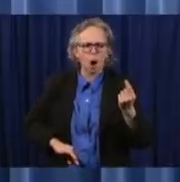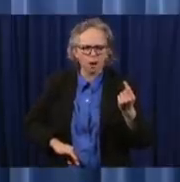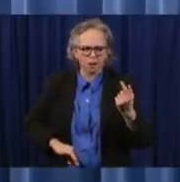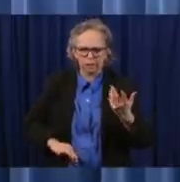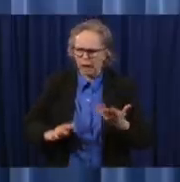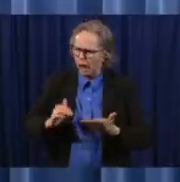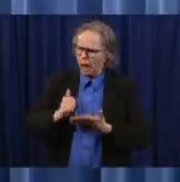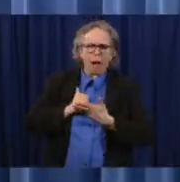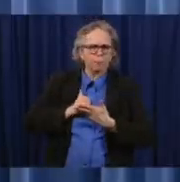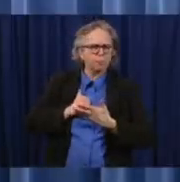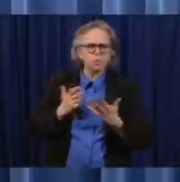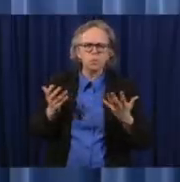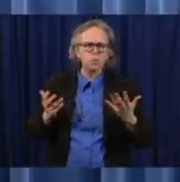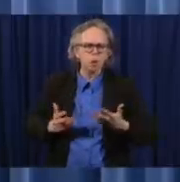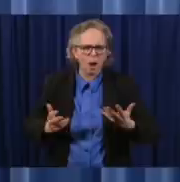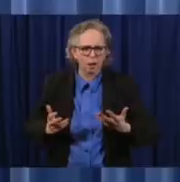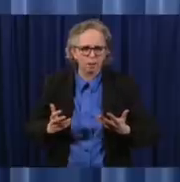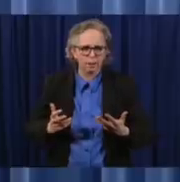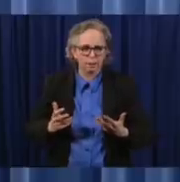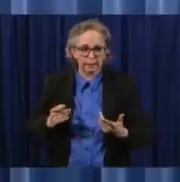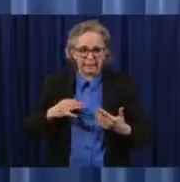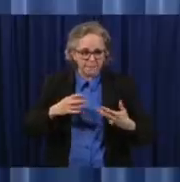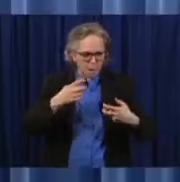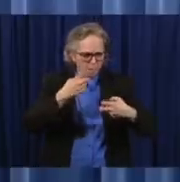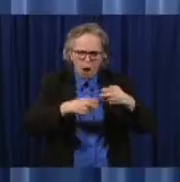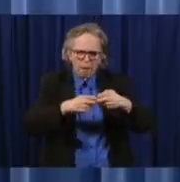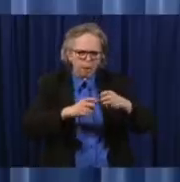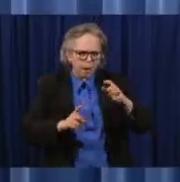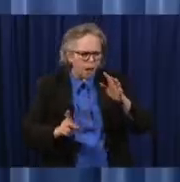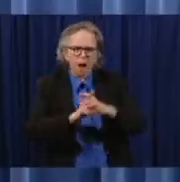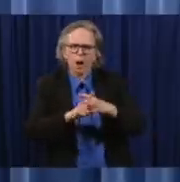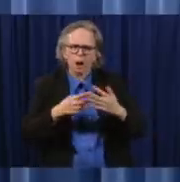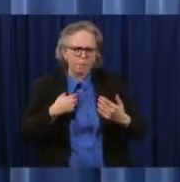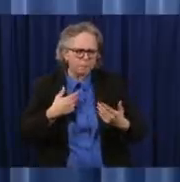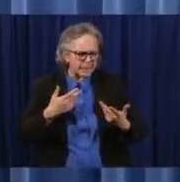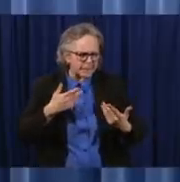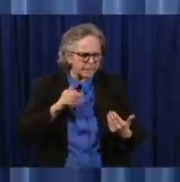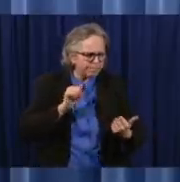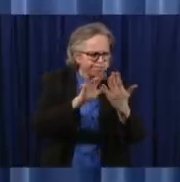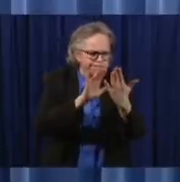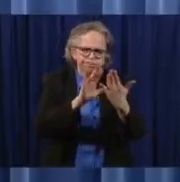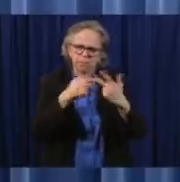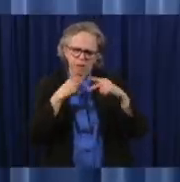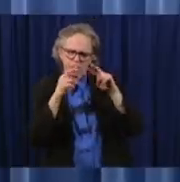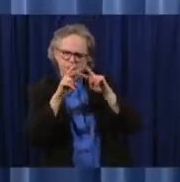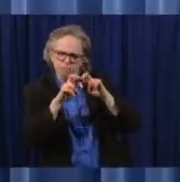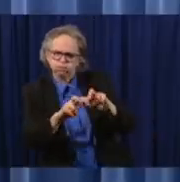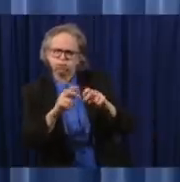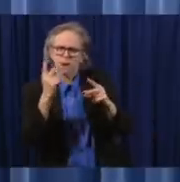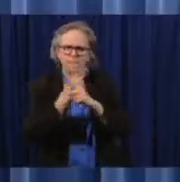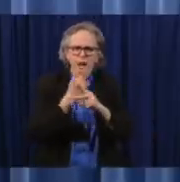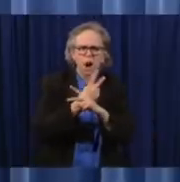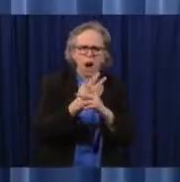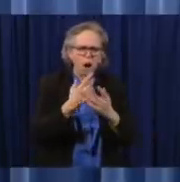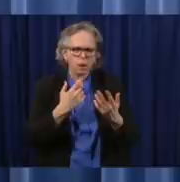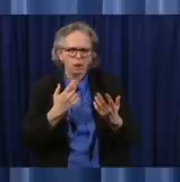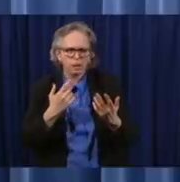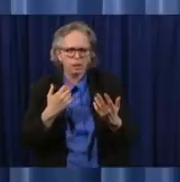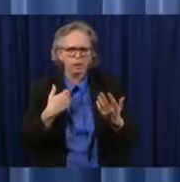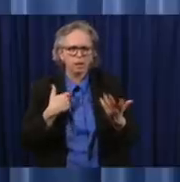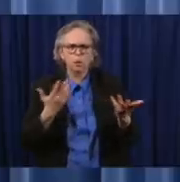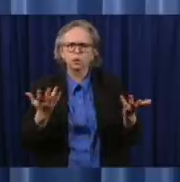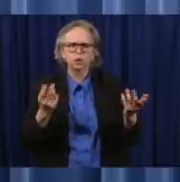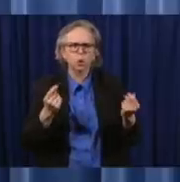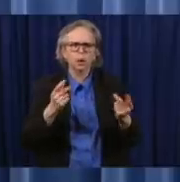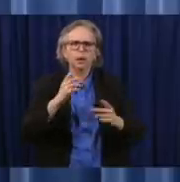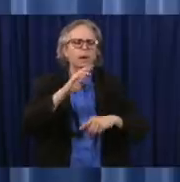done was if we had a problem, if we had something that needed to be looked at, I put a citizens group of my fellow Ohio